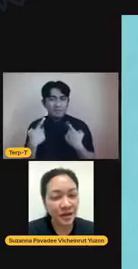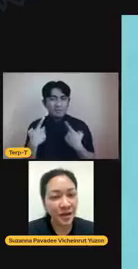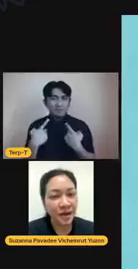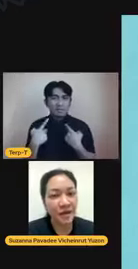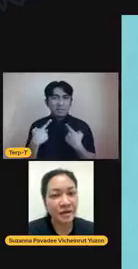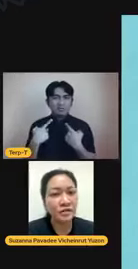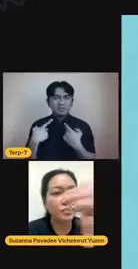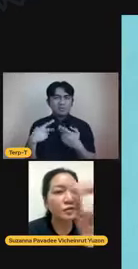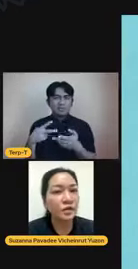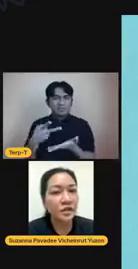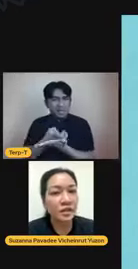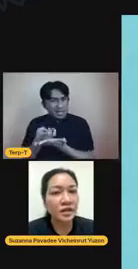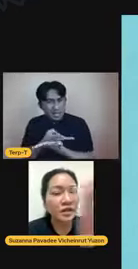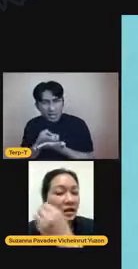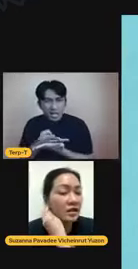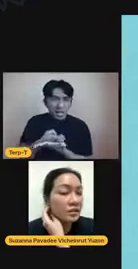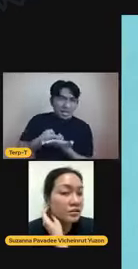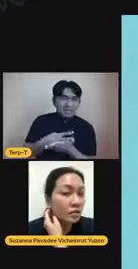tantrum.